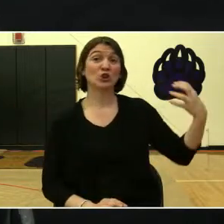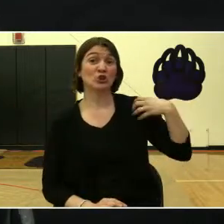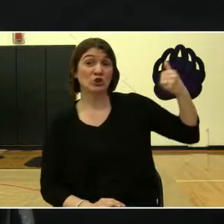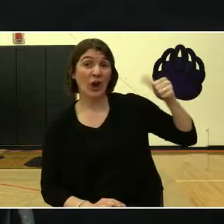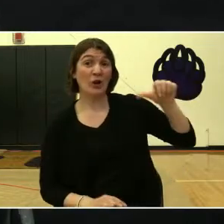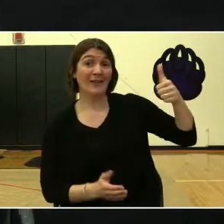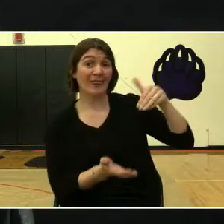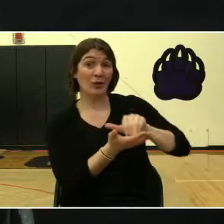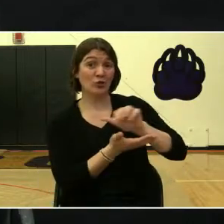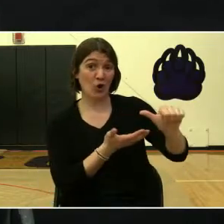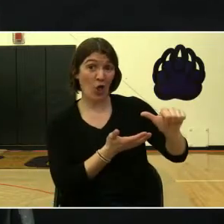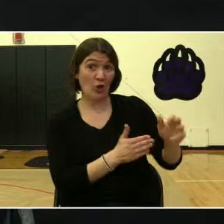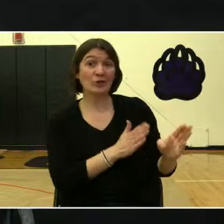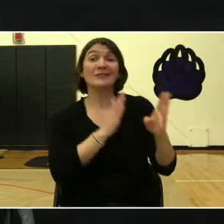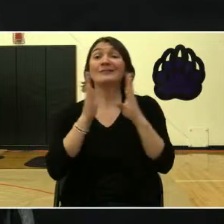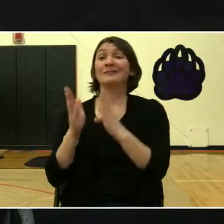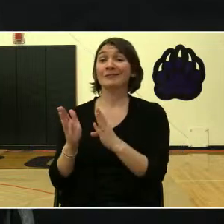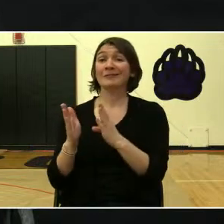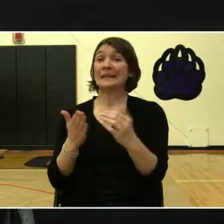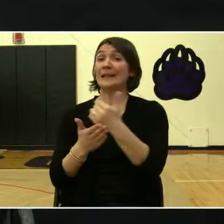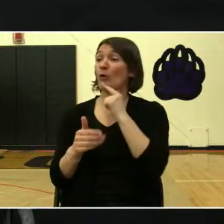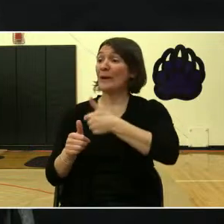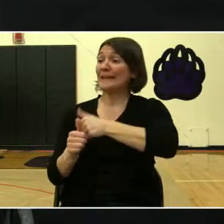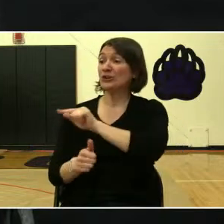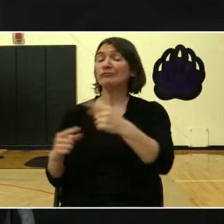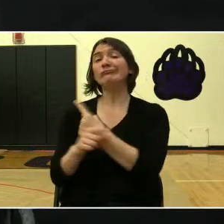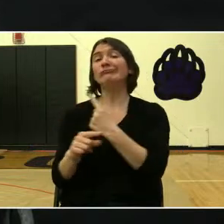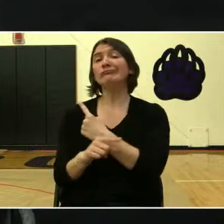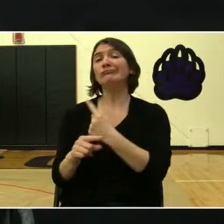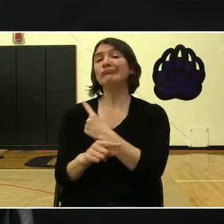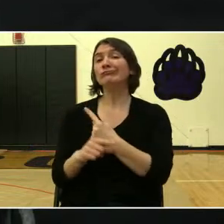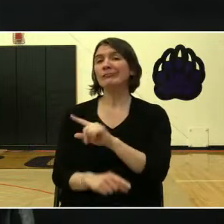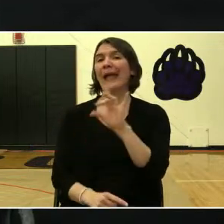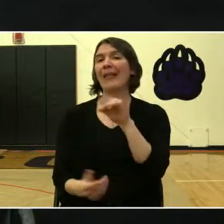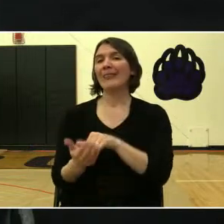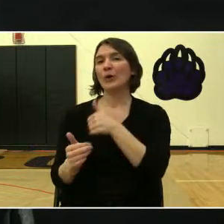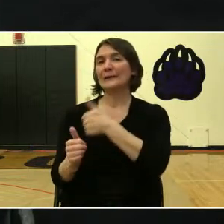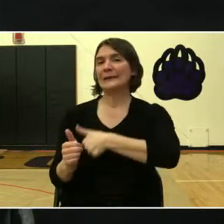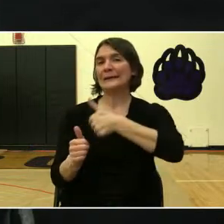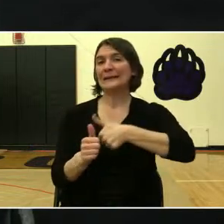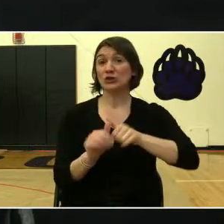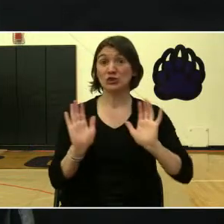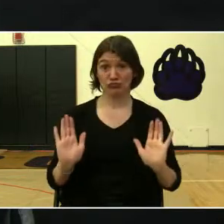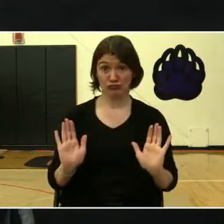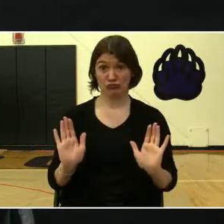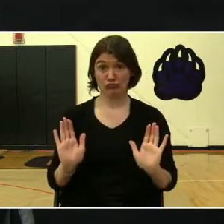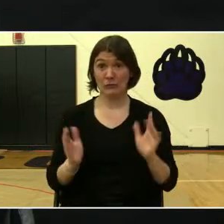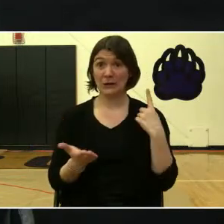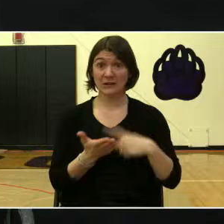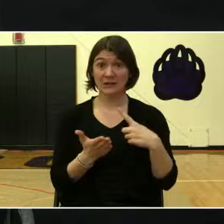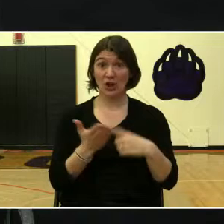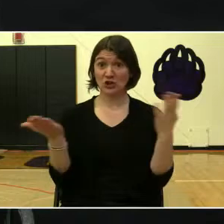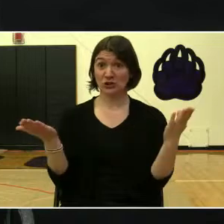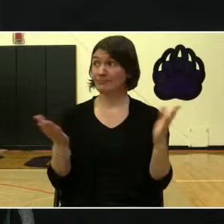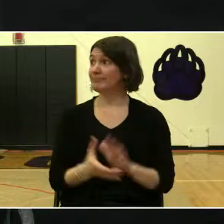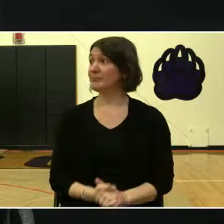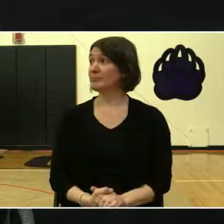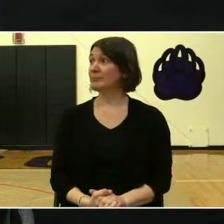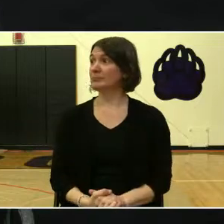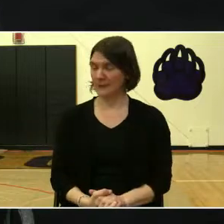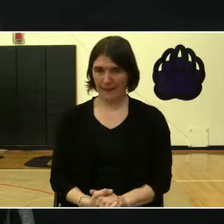set at $10,000 and salaries of the other members of the select board be set at $88,000 each is there a